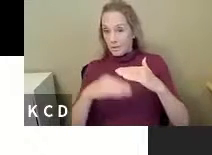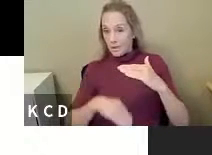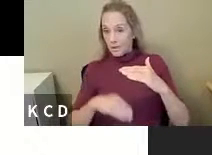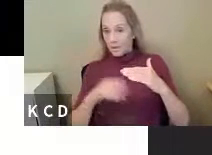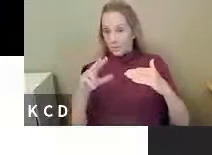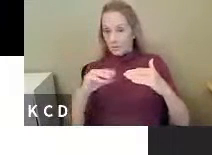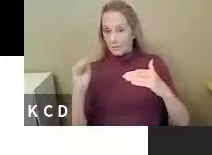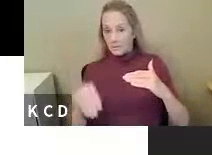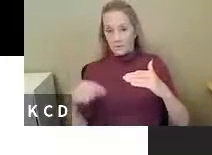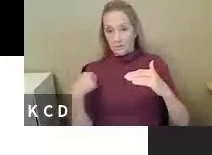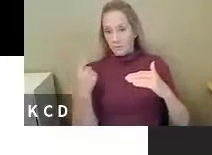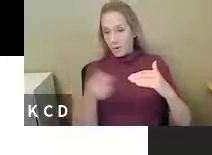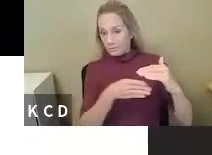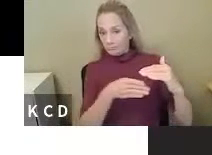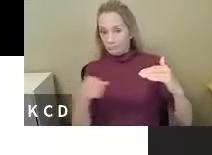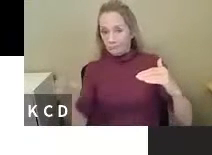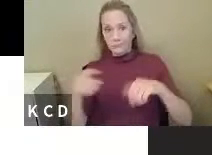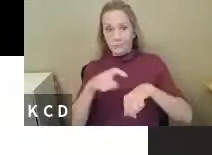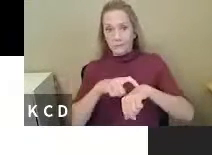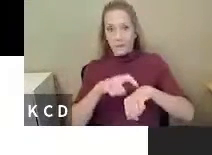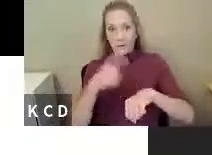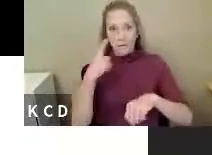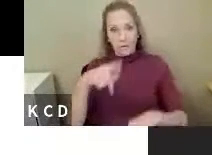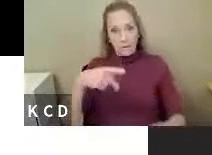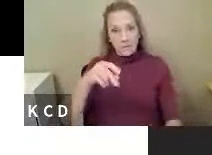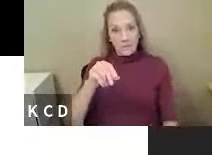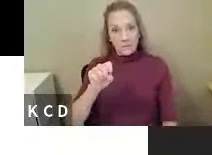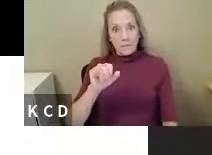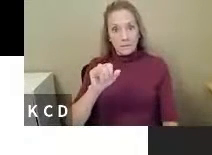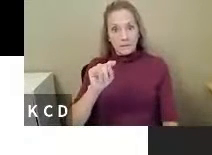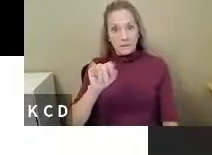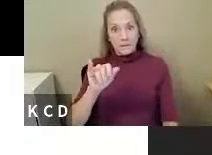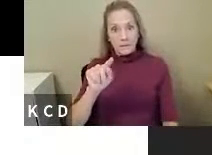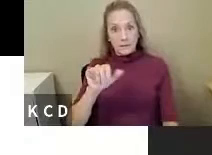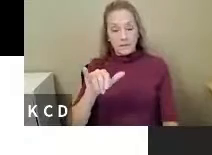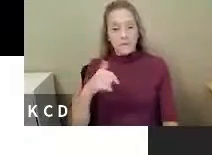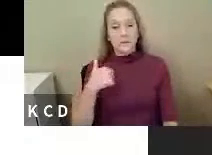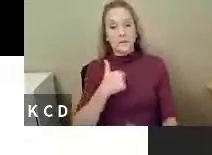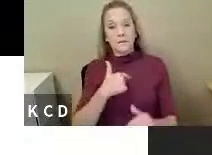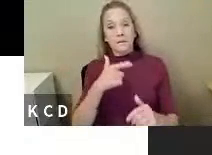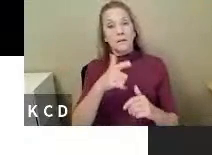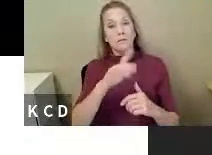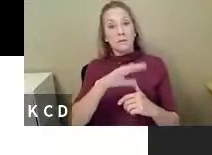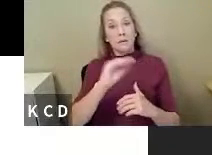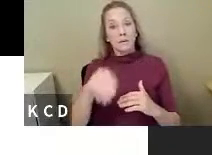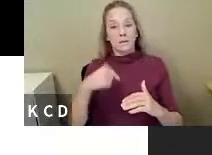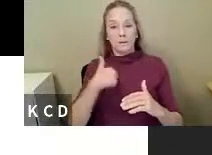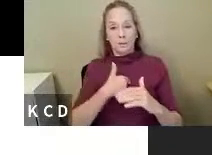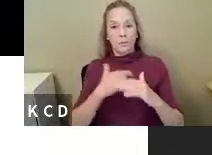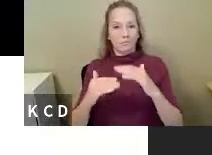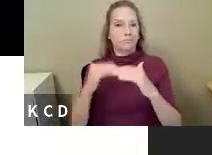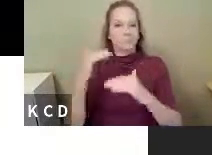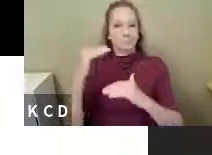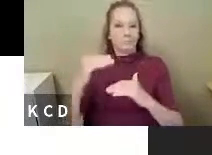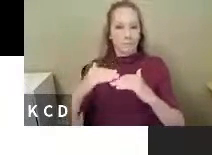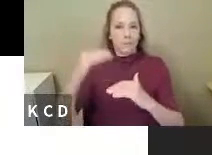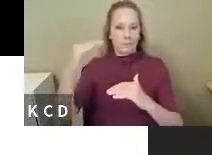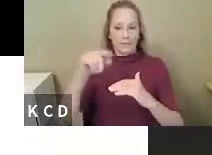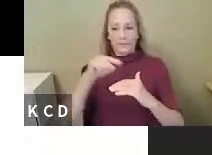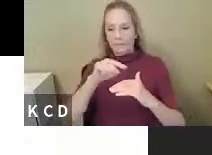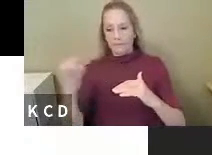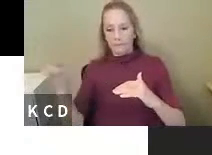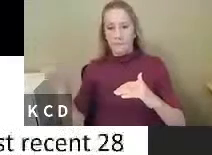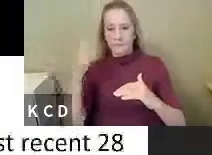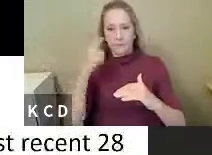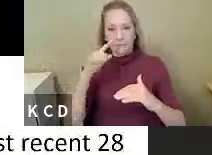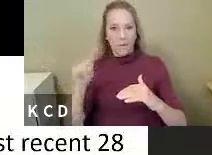bar for positivity rate. And we've been above the 5% bar for quite some time as well. Next slide,